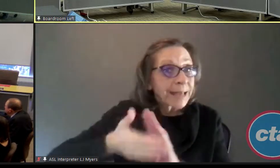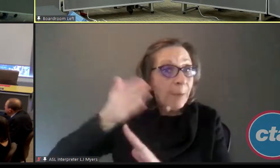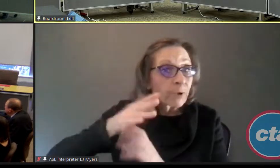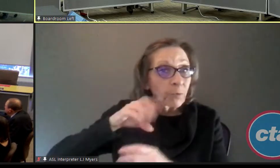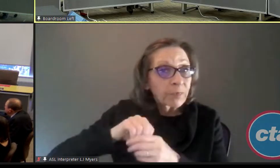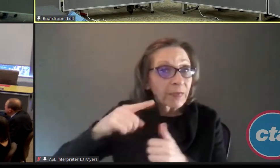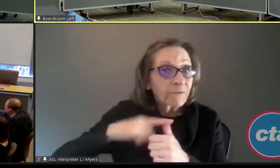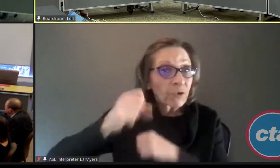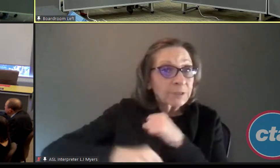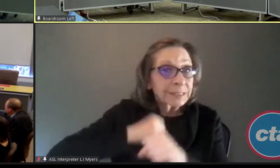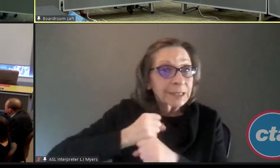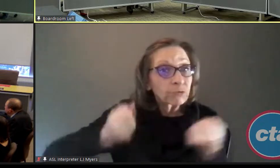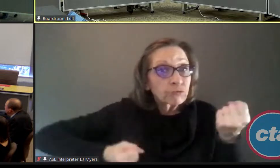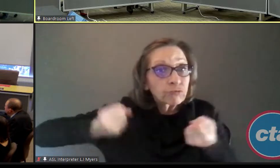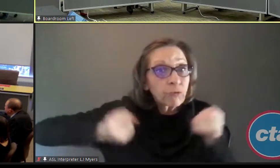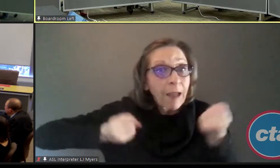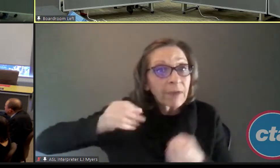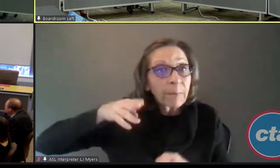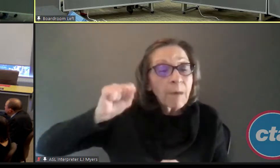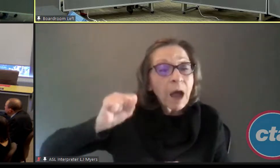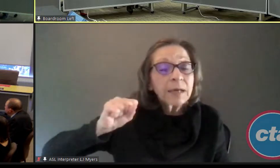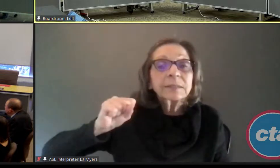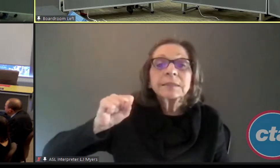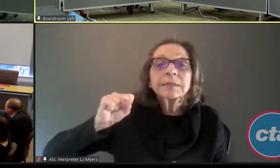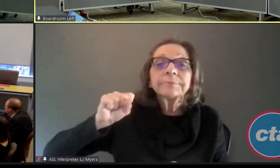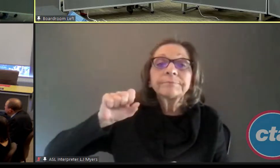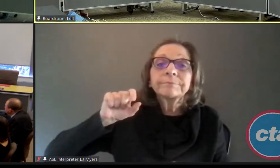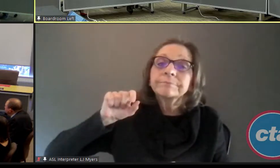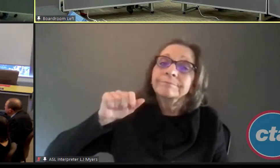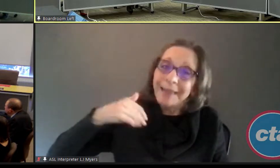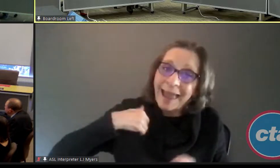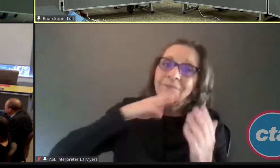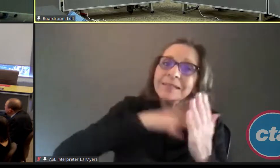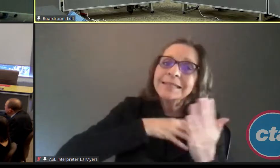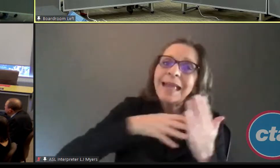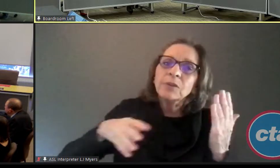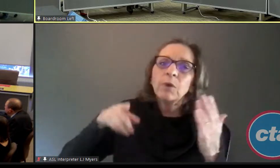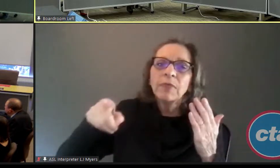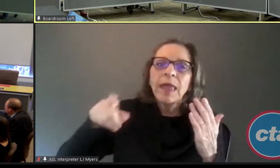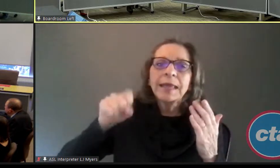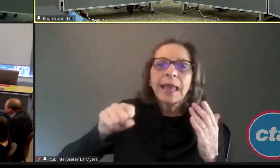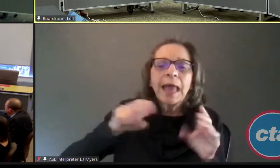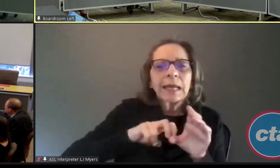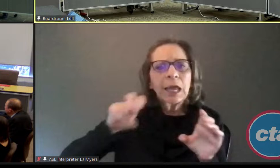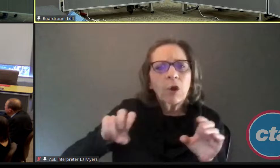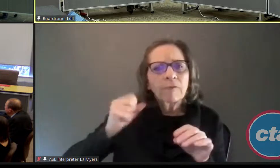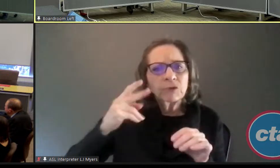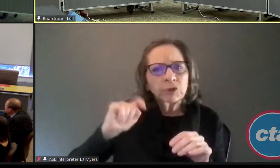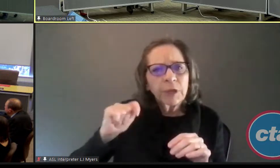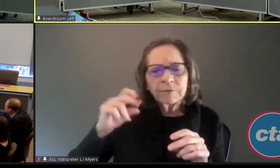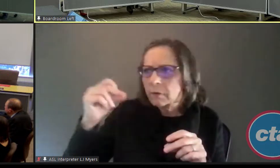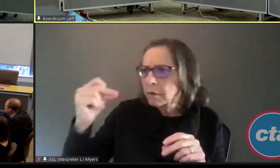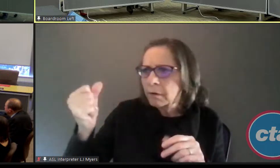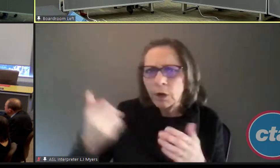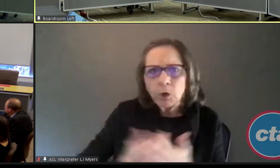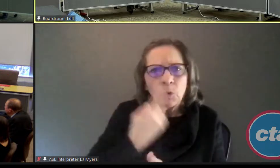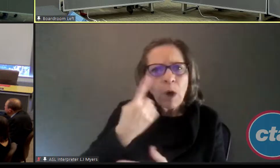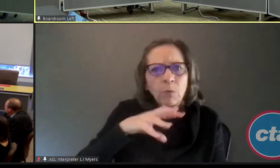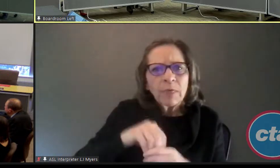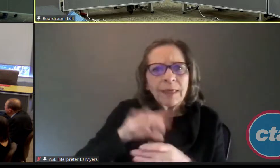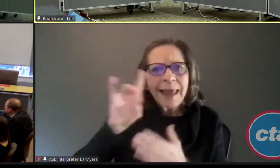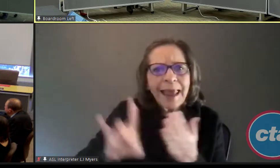year of operating the bus, there are scheduling instances where they can get off a shift and be scheduled for a new one within 8